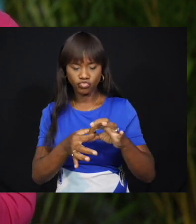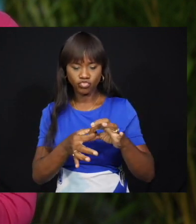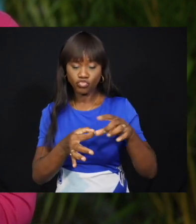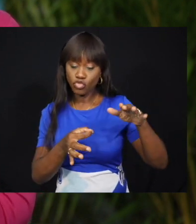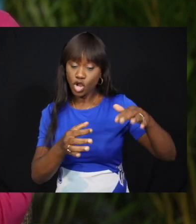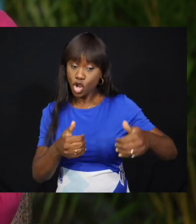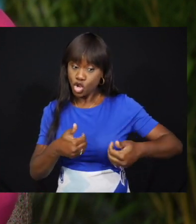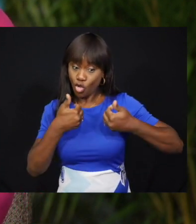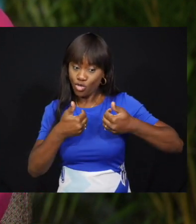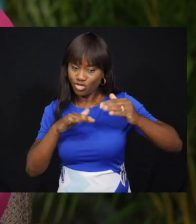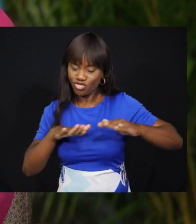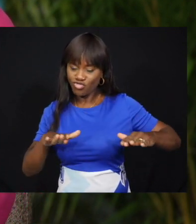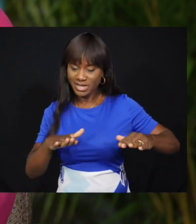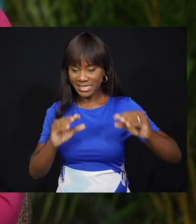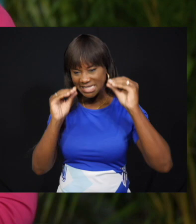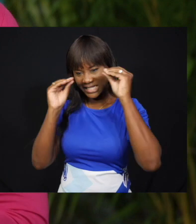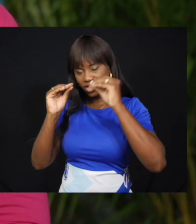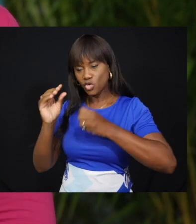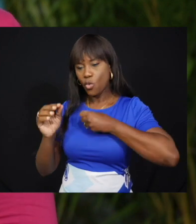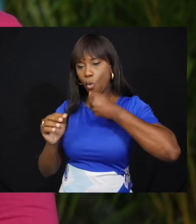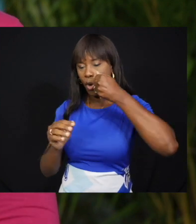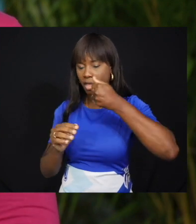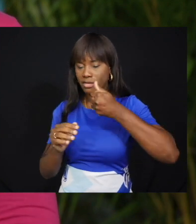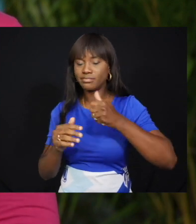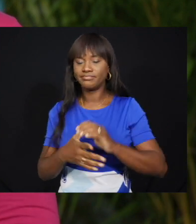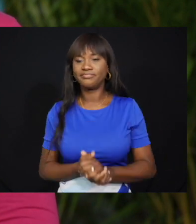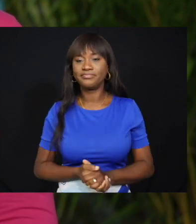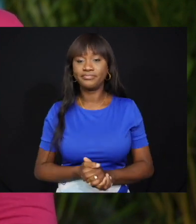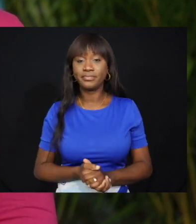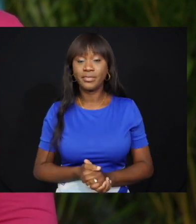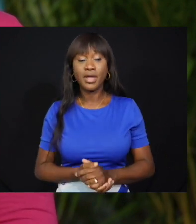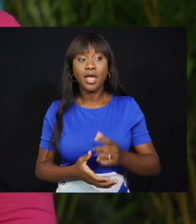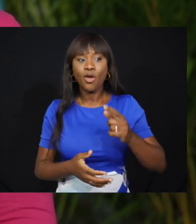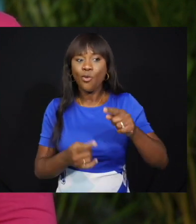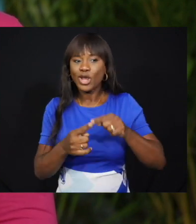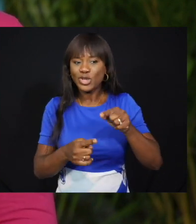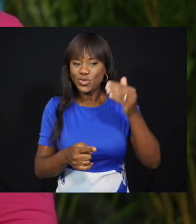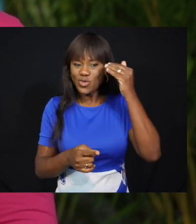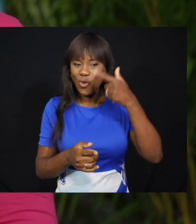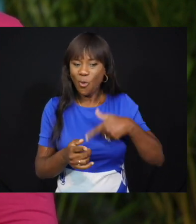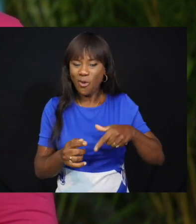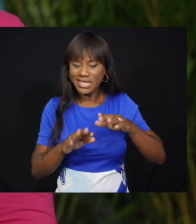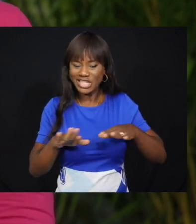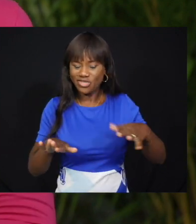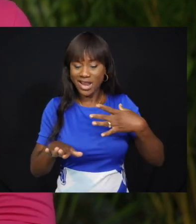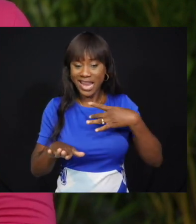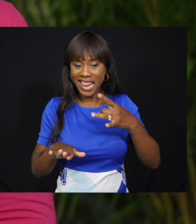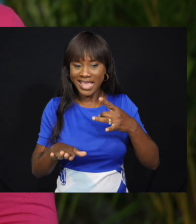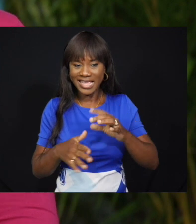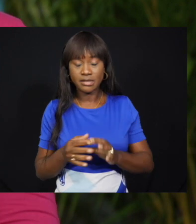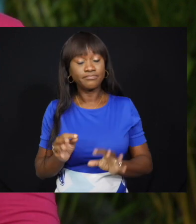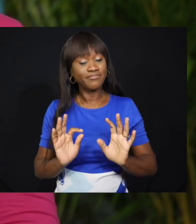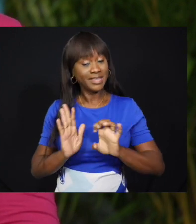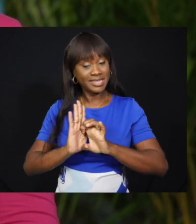that gap with these very old ones. What is a good way of doing it too? When you know what they like.